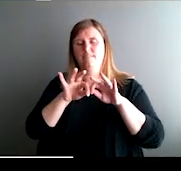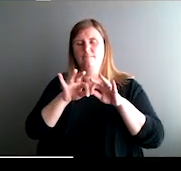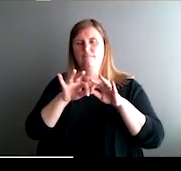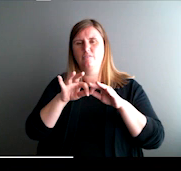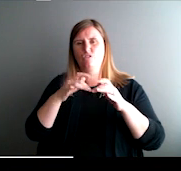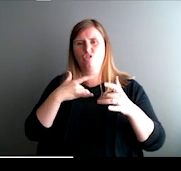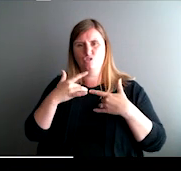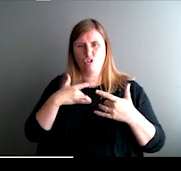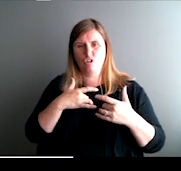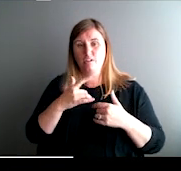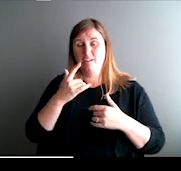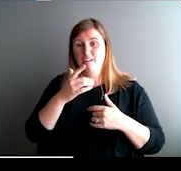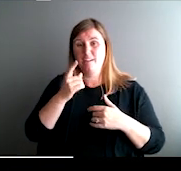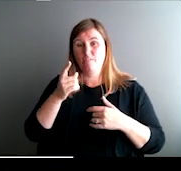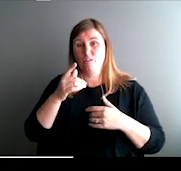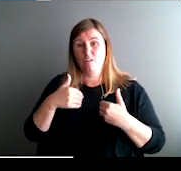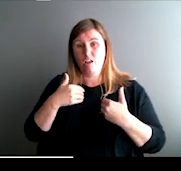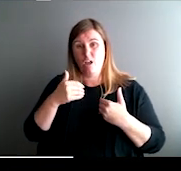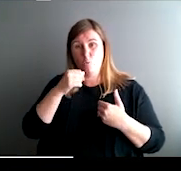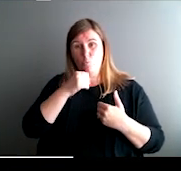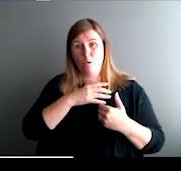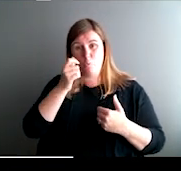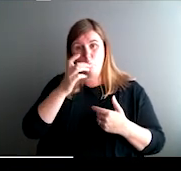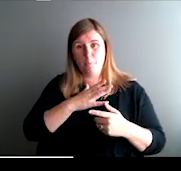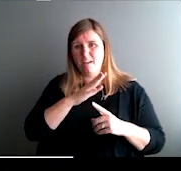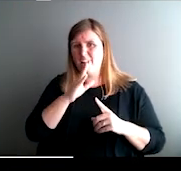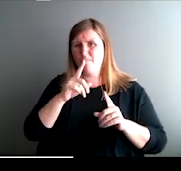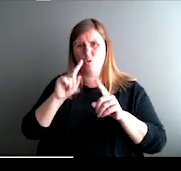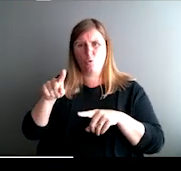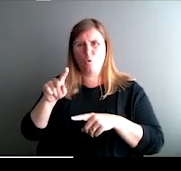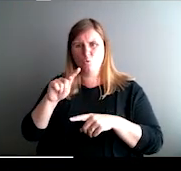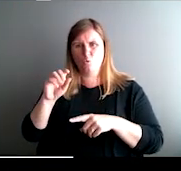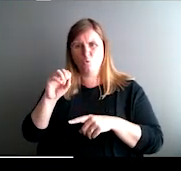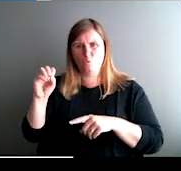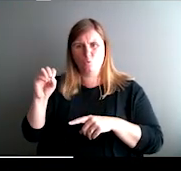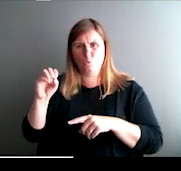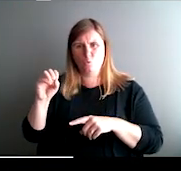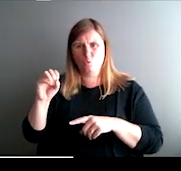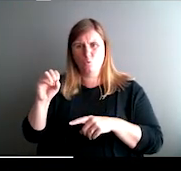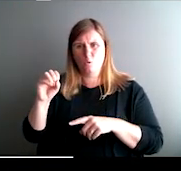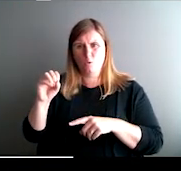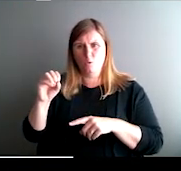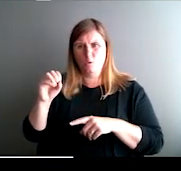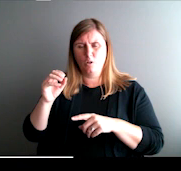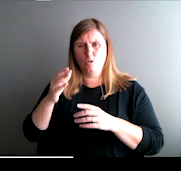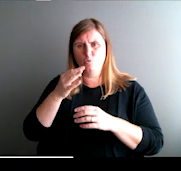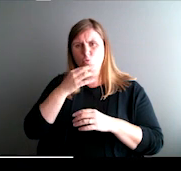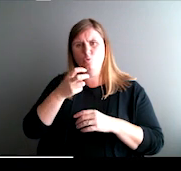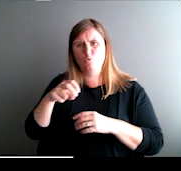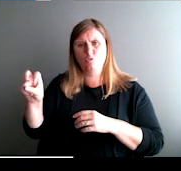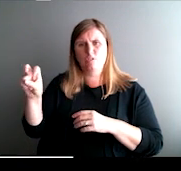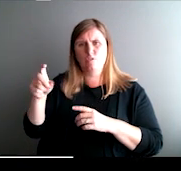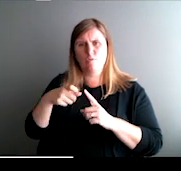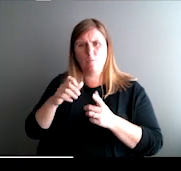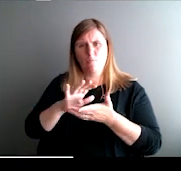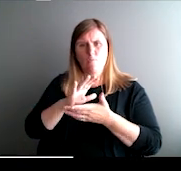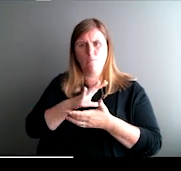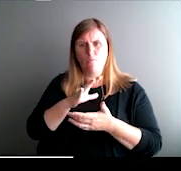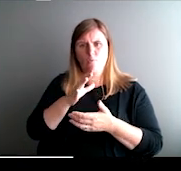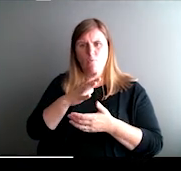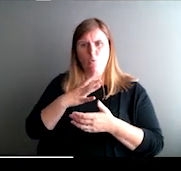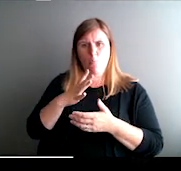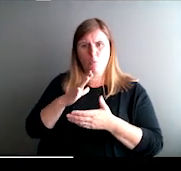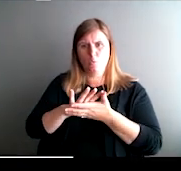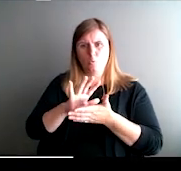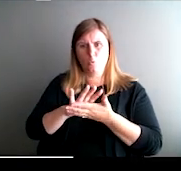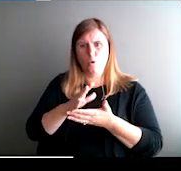the zoo, and they're 20 and about to transition out of formal schooling, I'm going to